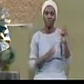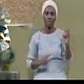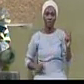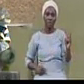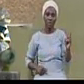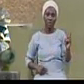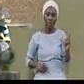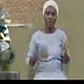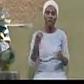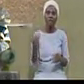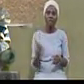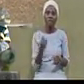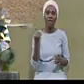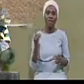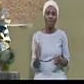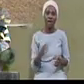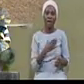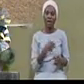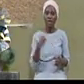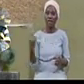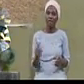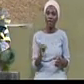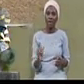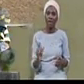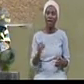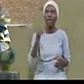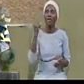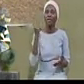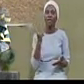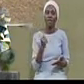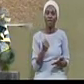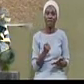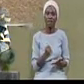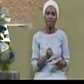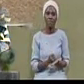Unto the Lord forever and ever.